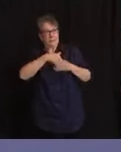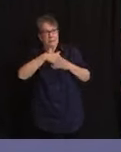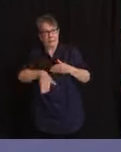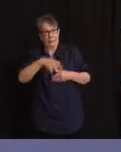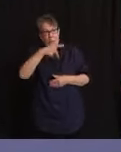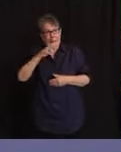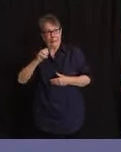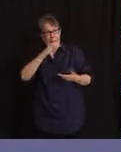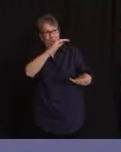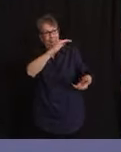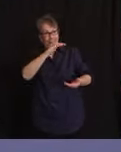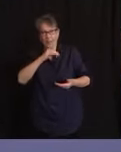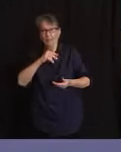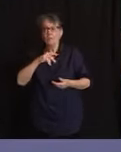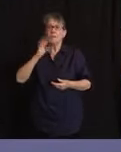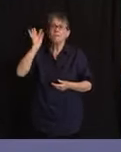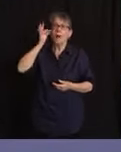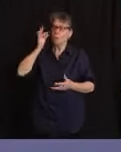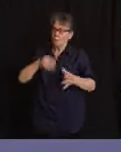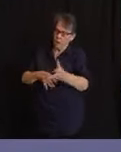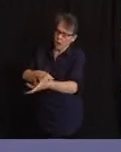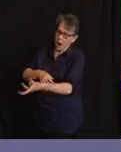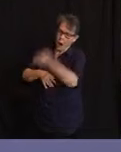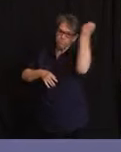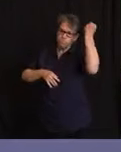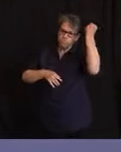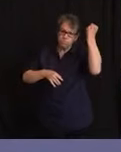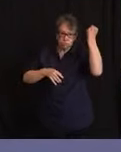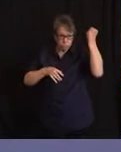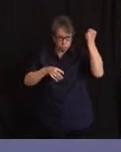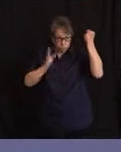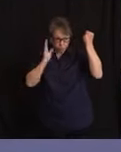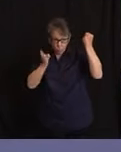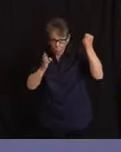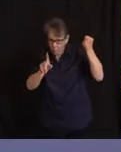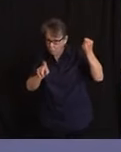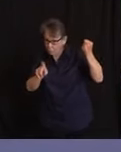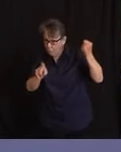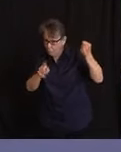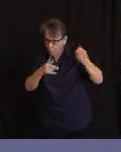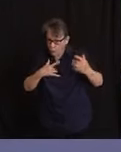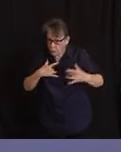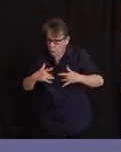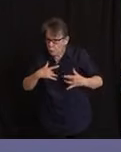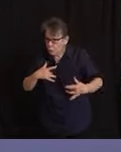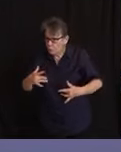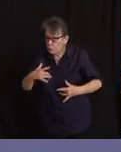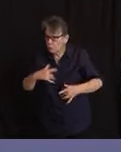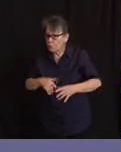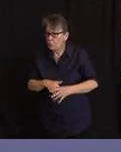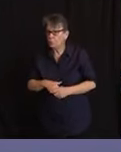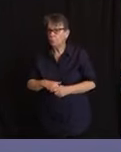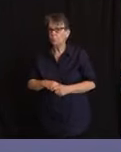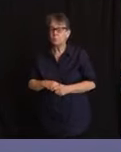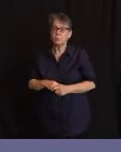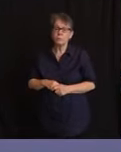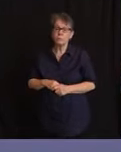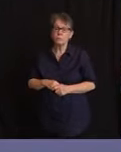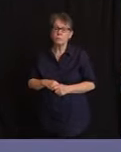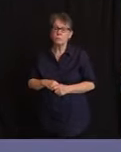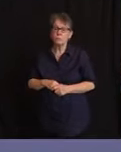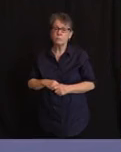do with triage guidelines. I understand that there's no exclusionary element in those guidelines, but the scoring